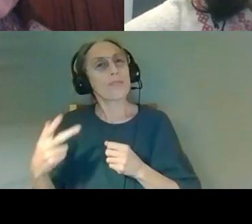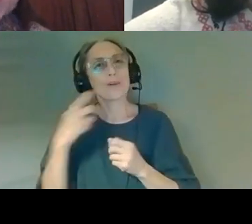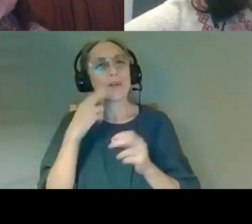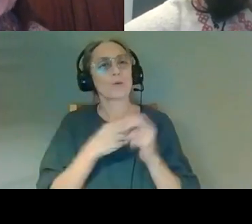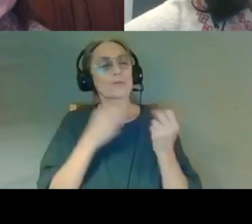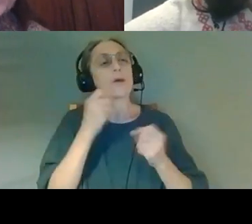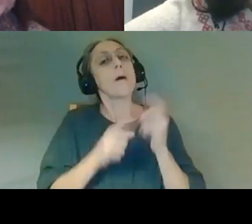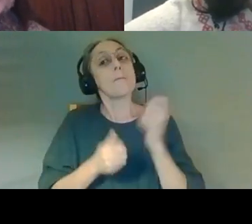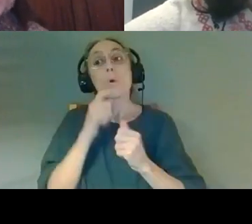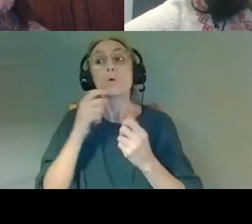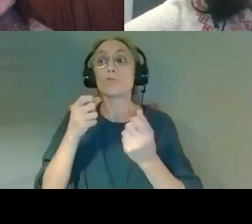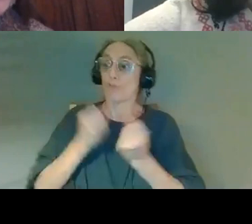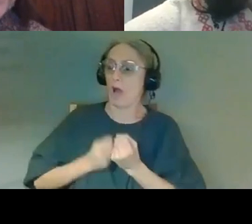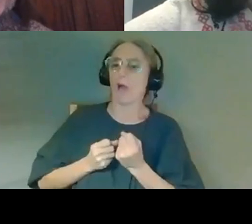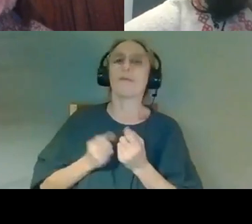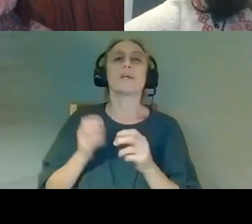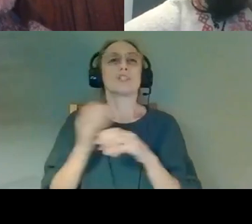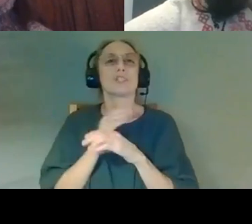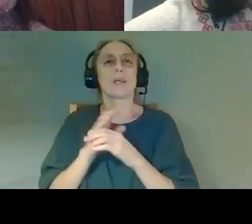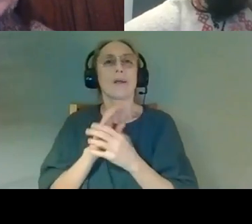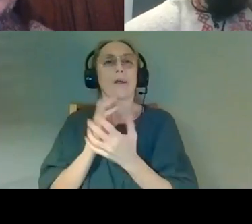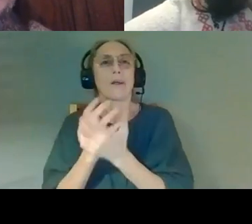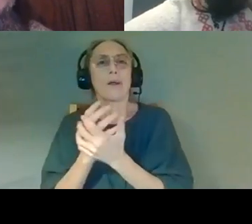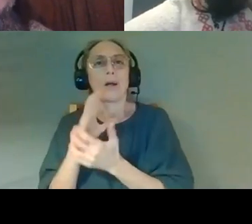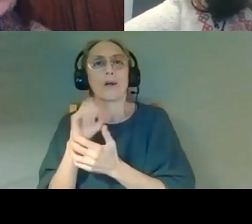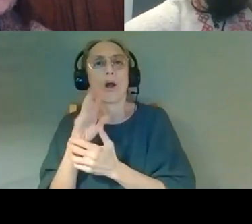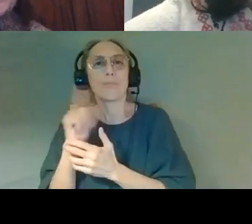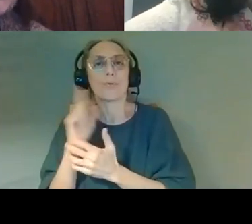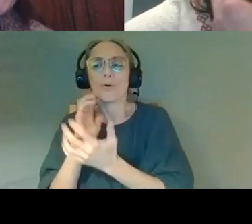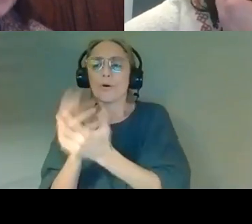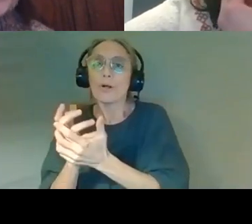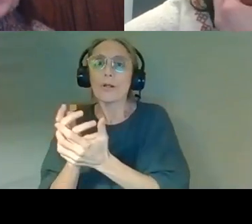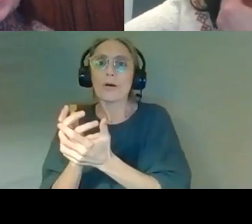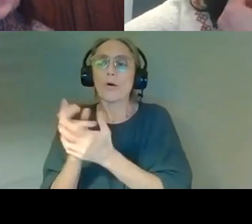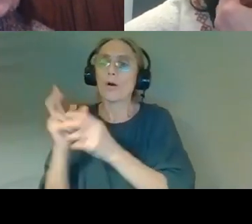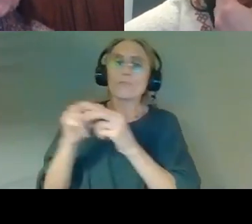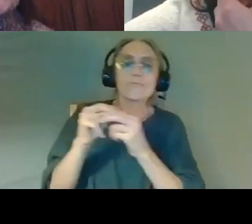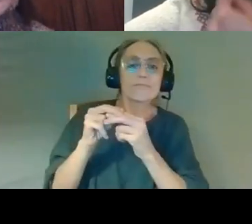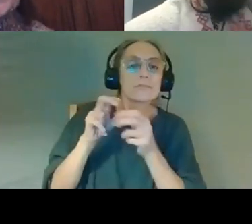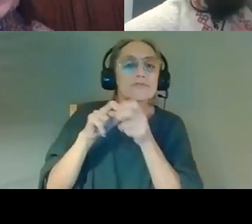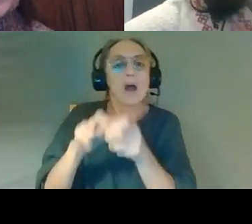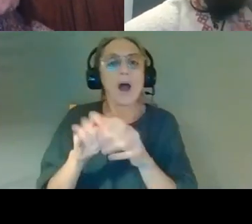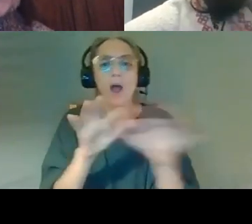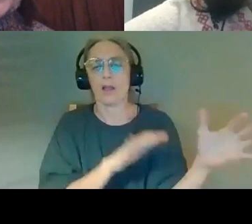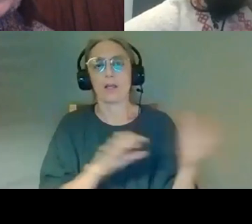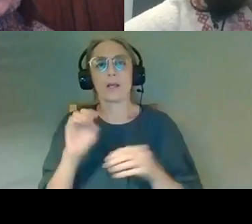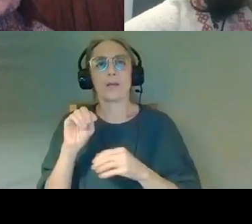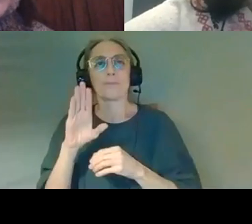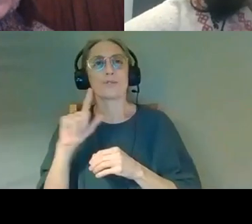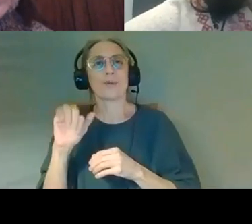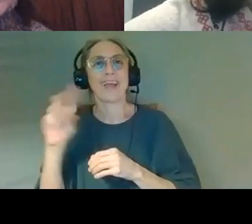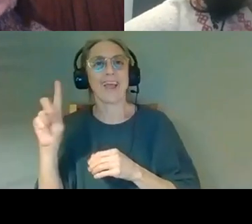they borrowed one and gave some other people a ride. So, you know, a little mutual aid springing up right